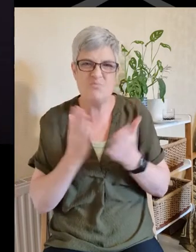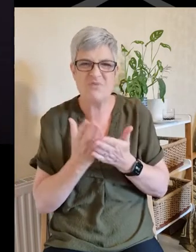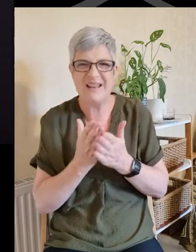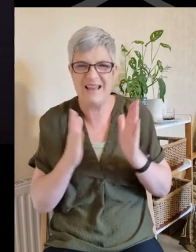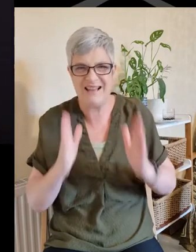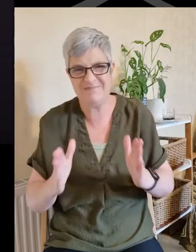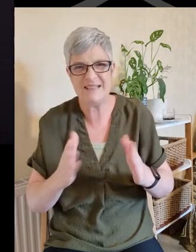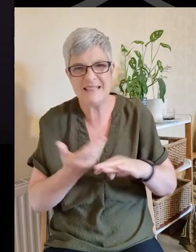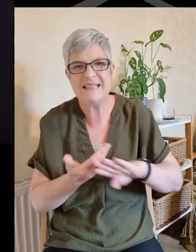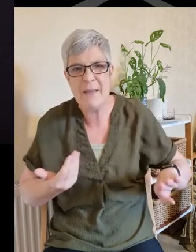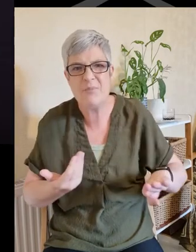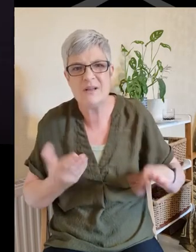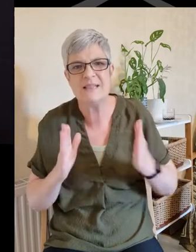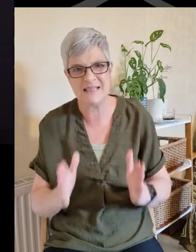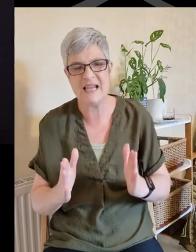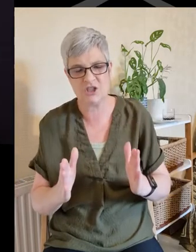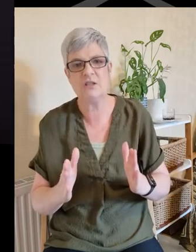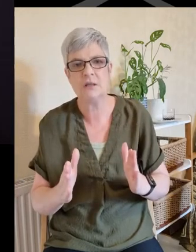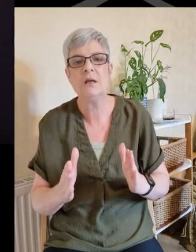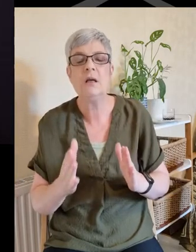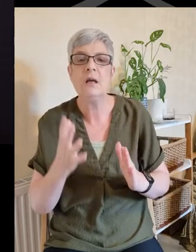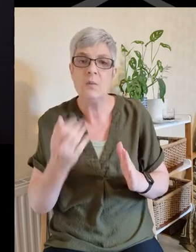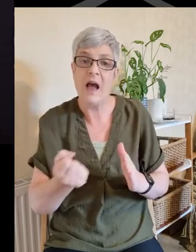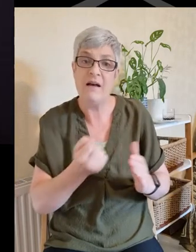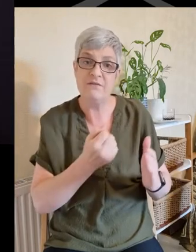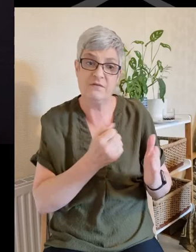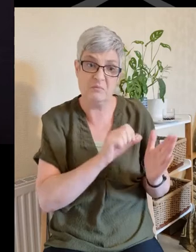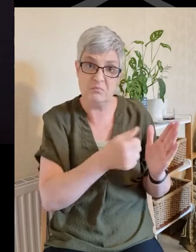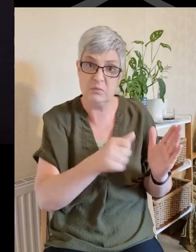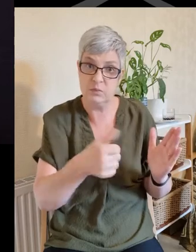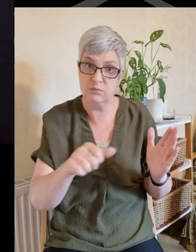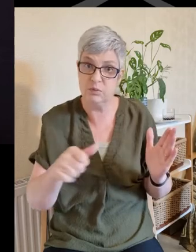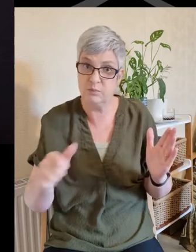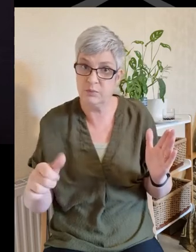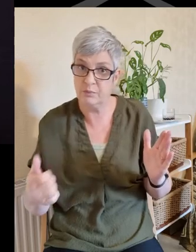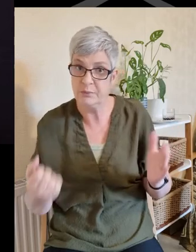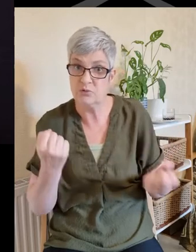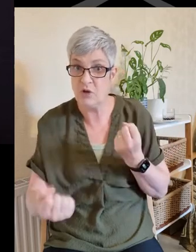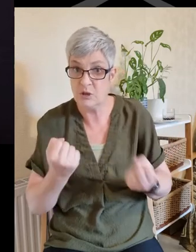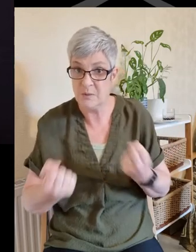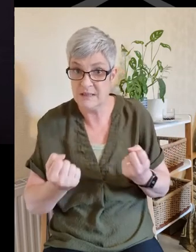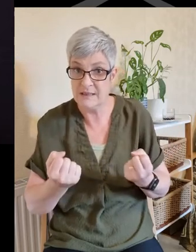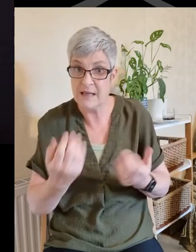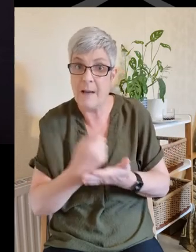Ezekiel, there's a series of judgments on the surrounding nations.